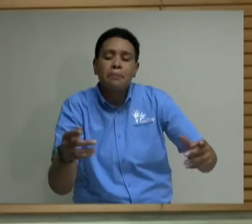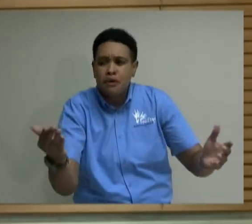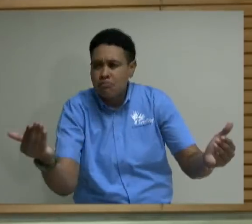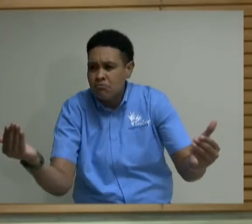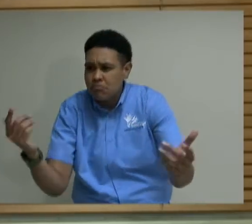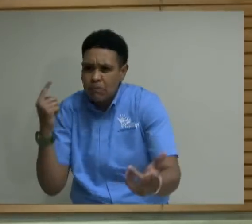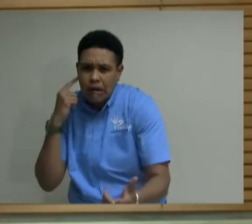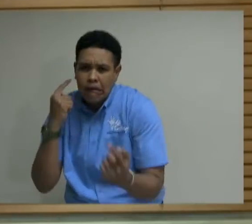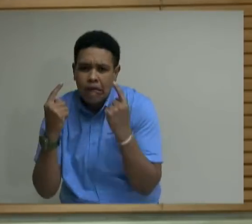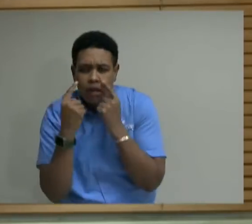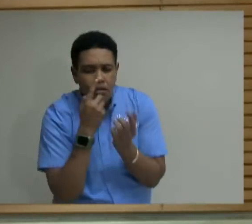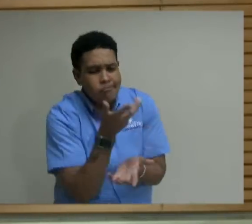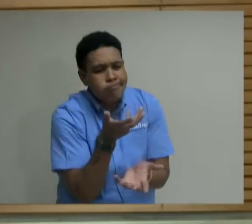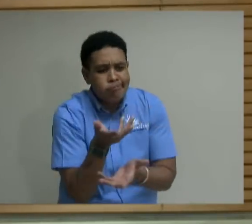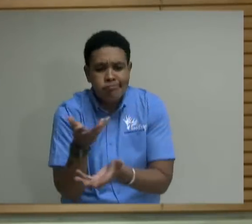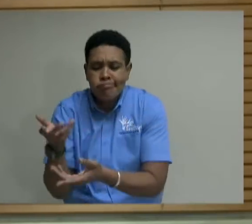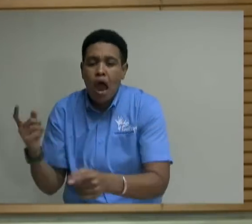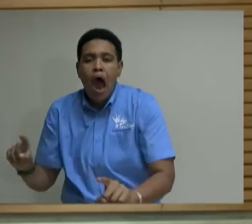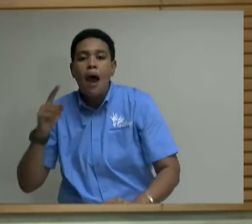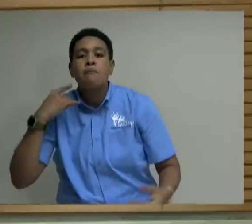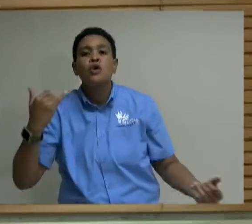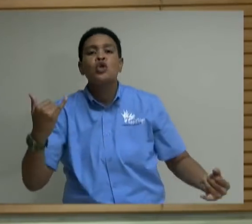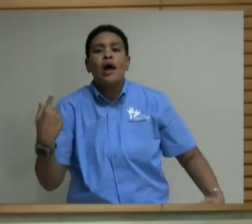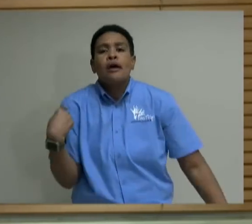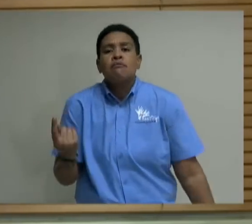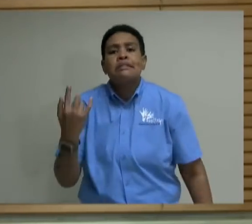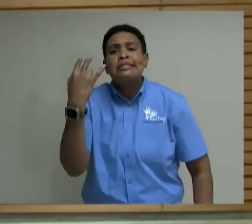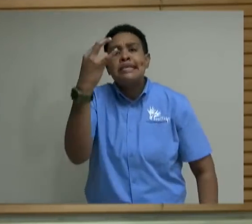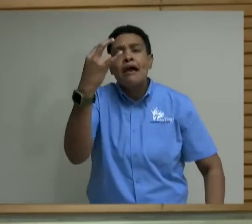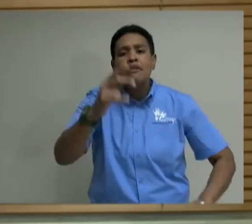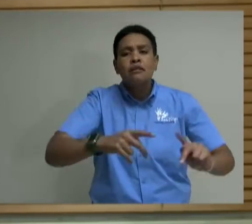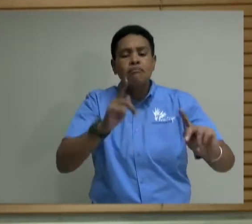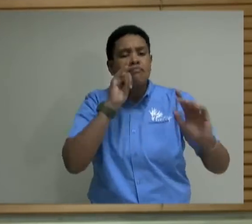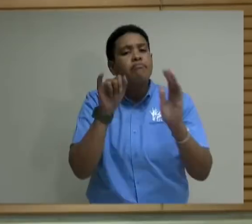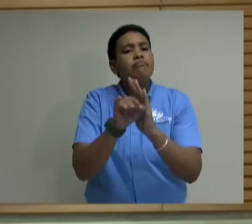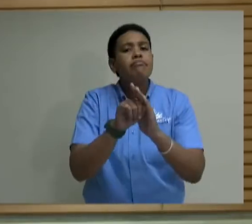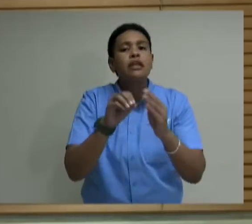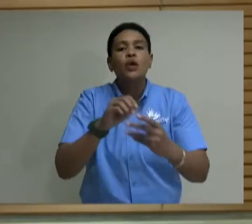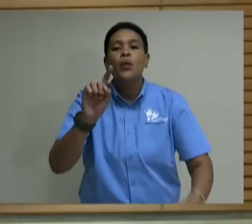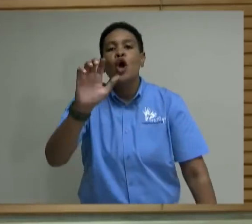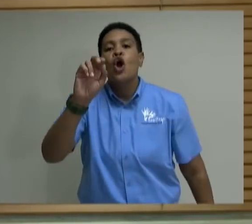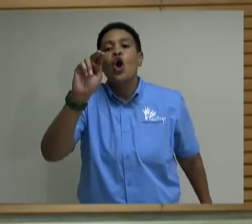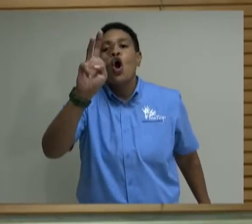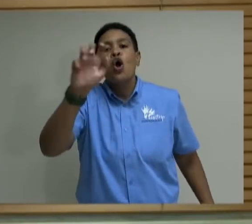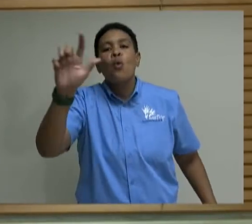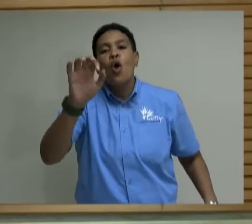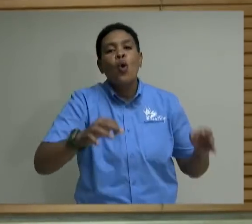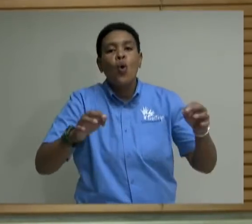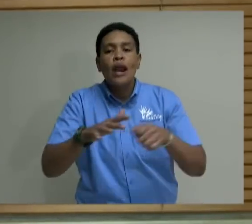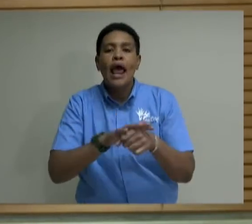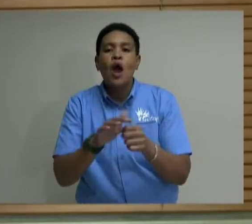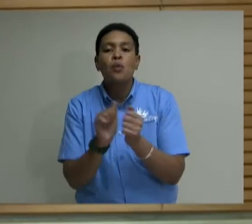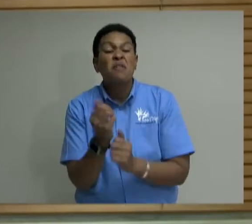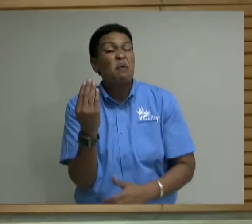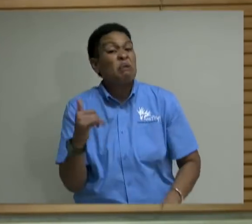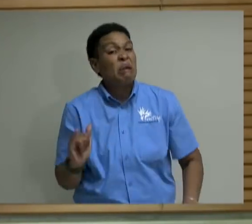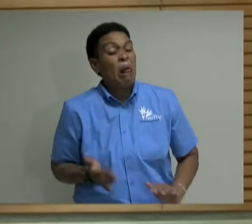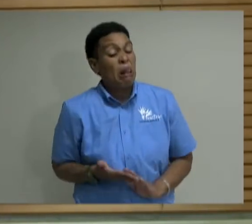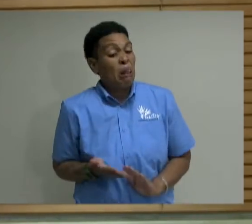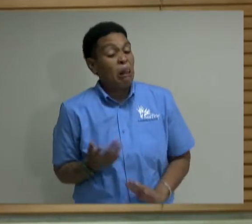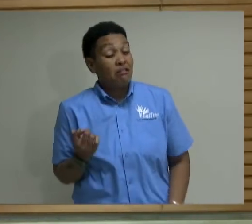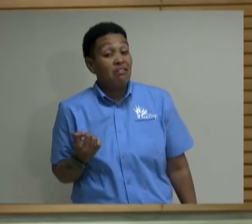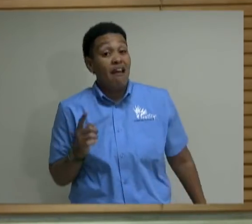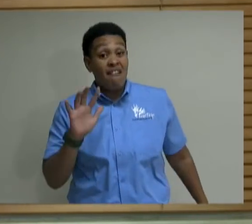engaged. To date, we have had 17 cases that have been identified in the Cornwall Court area, with 14 still active,